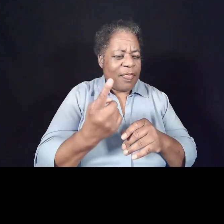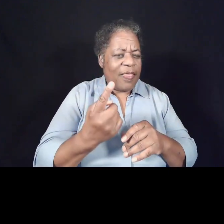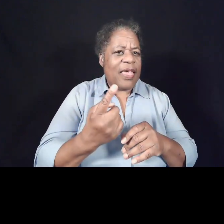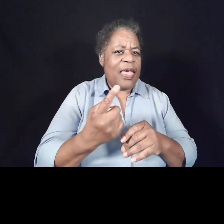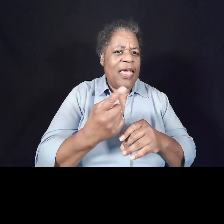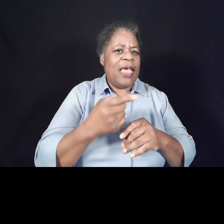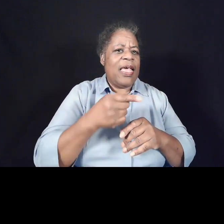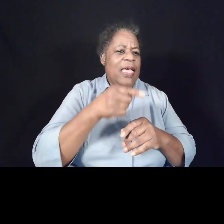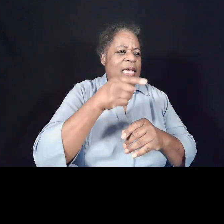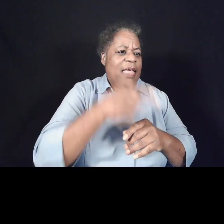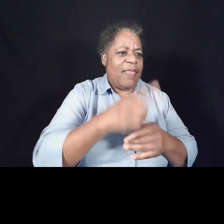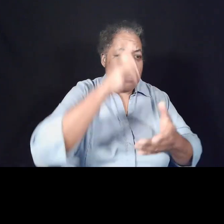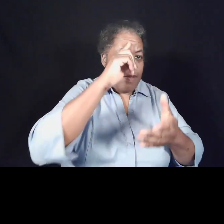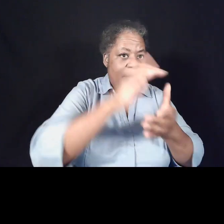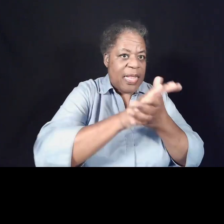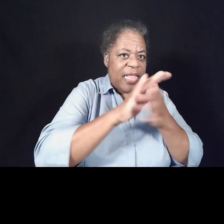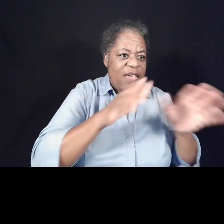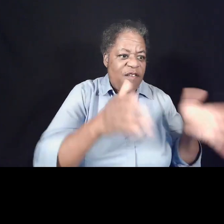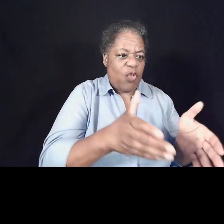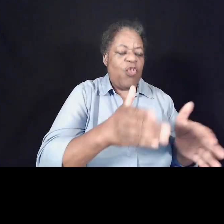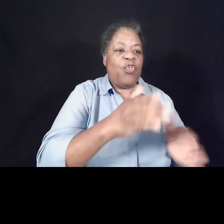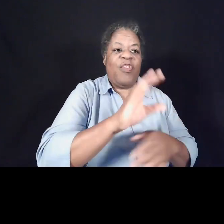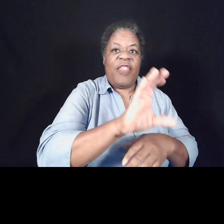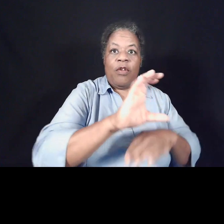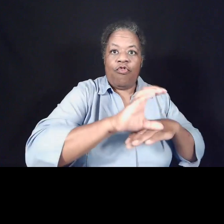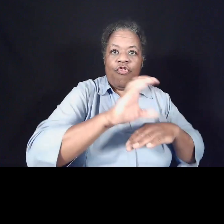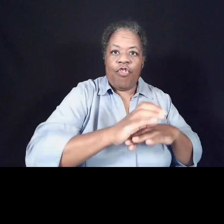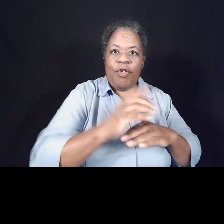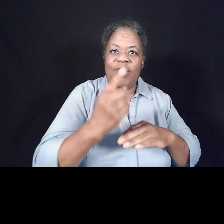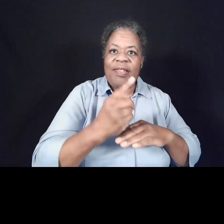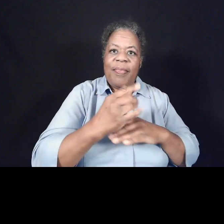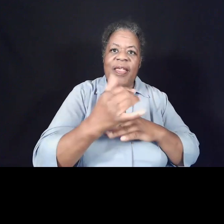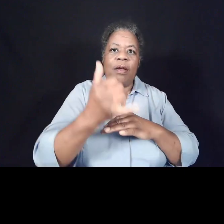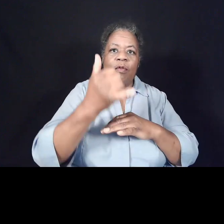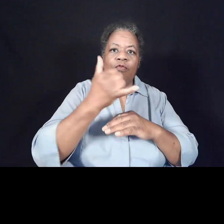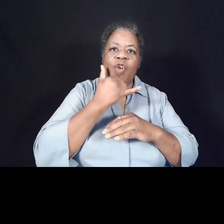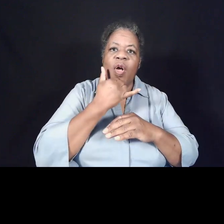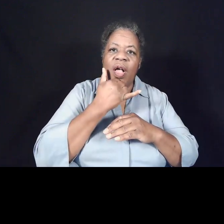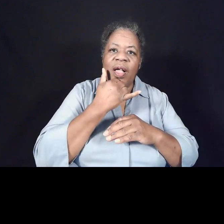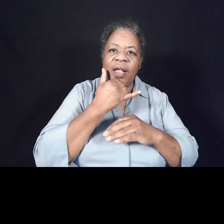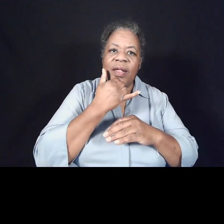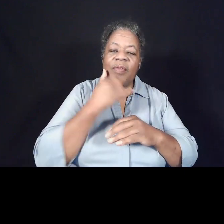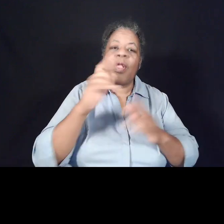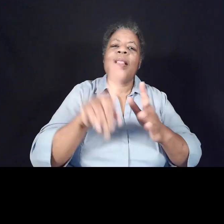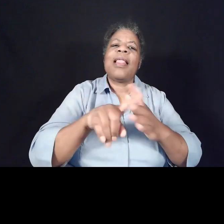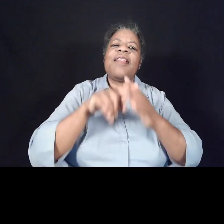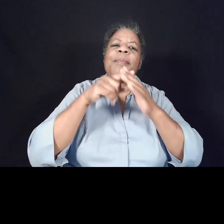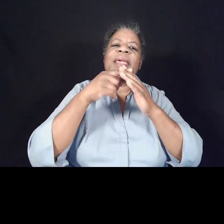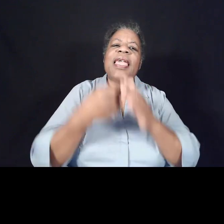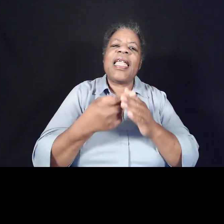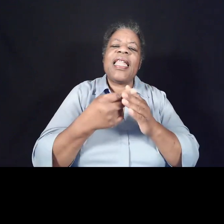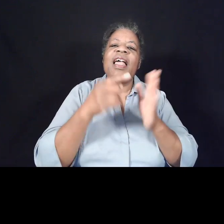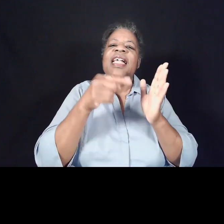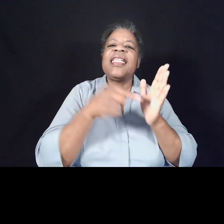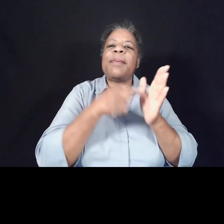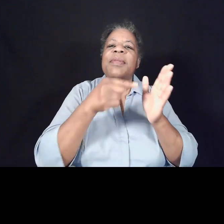wrong with these believers and their church. So let's begin by identifying their symptoms. That's the first thing any